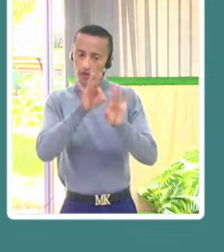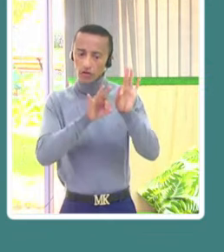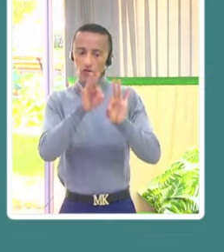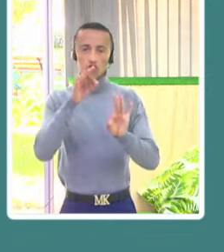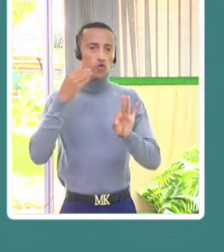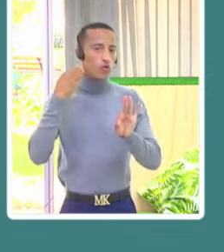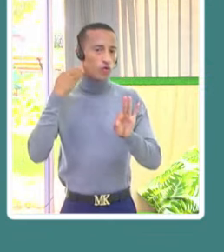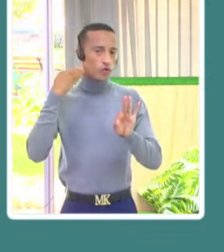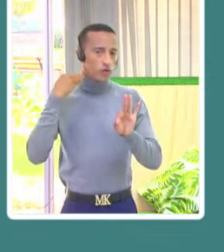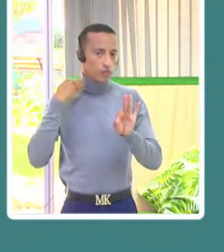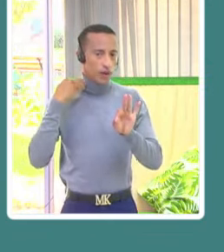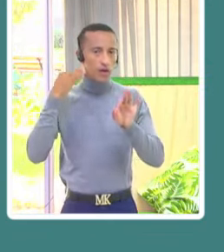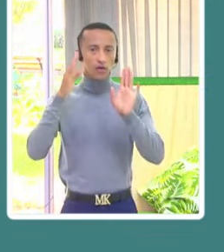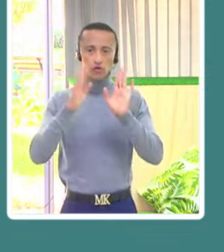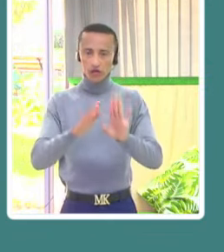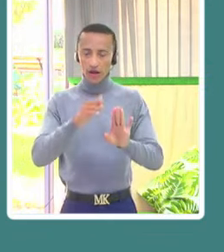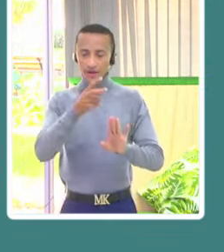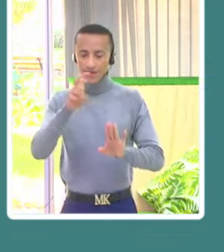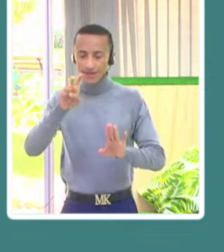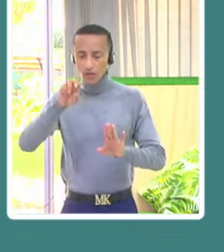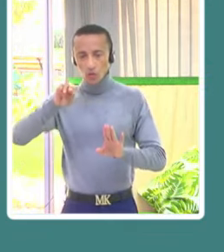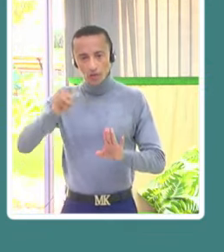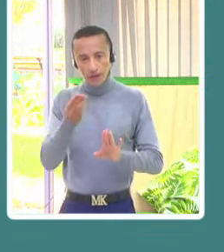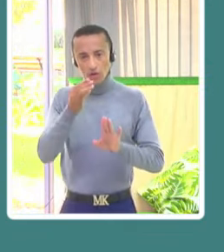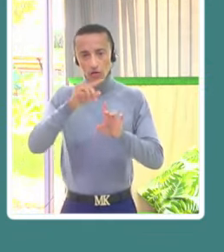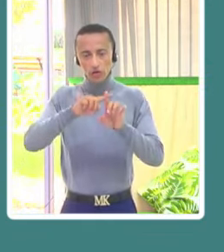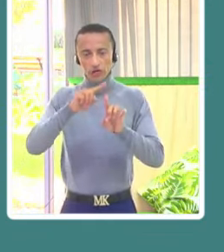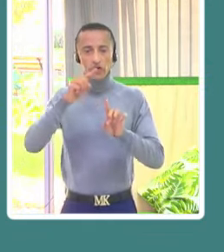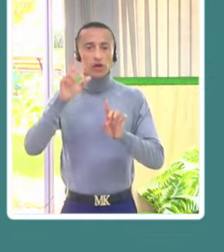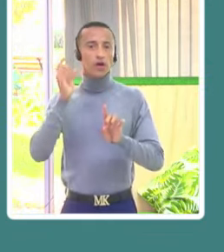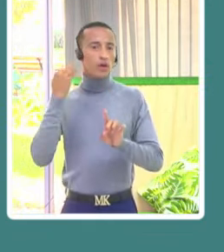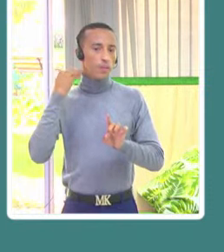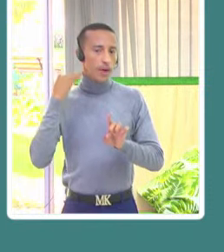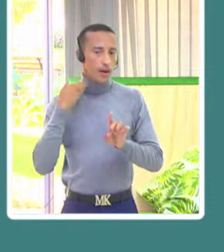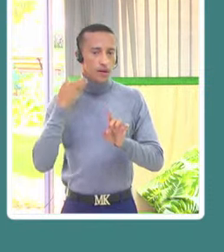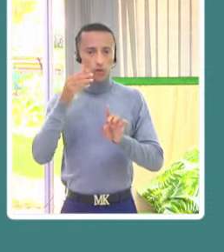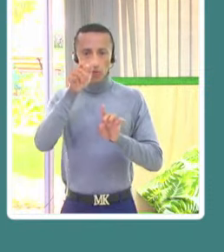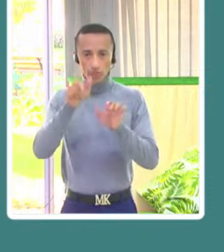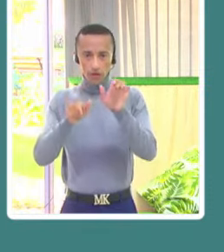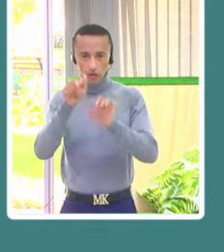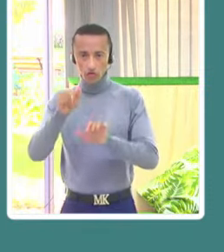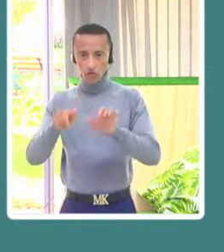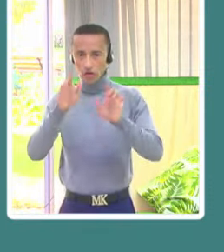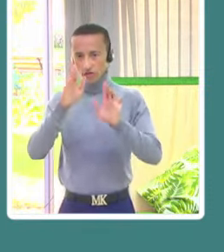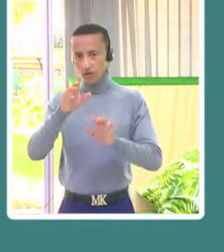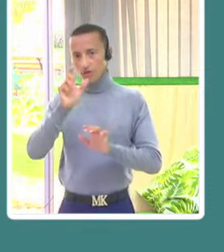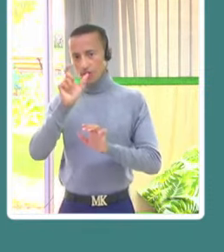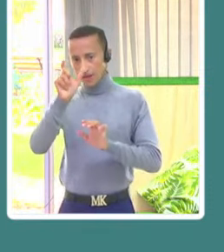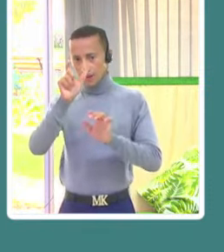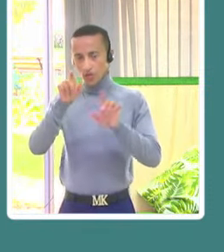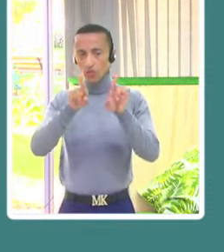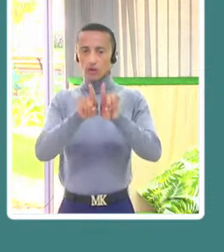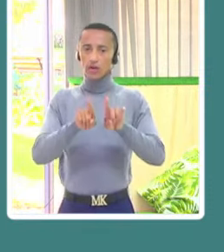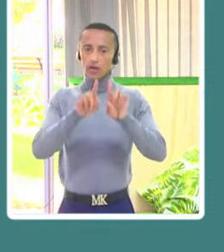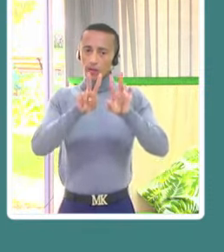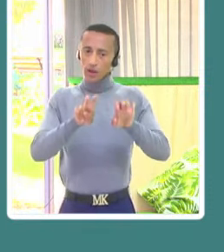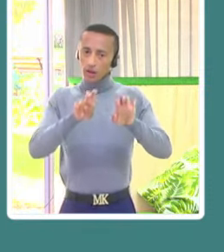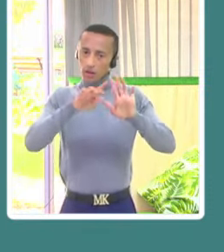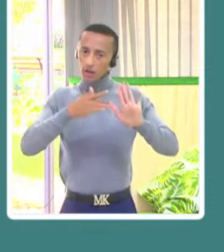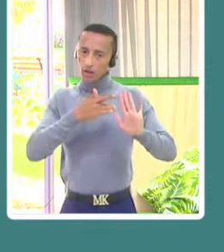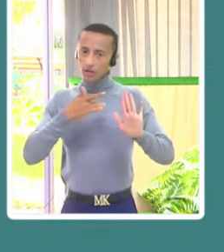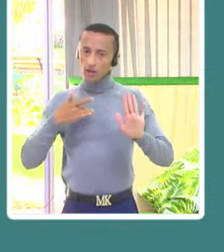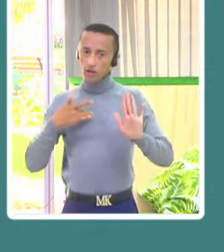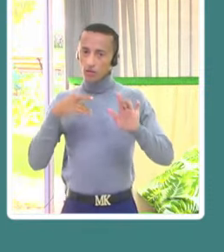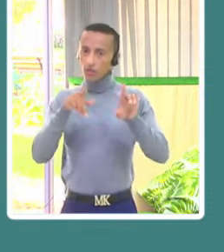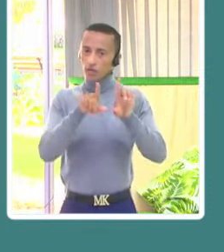million, three times the size of Brazil. Then we had a health mission. We have a transfer, cash